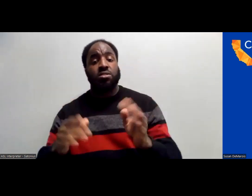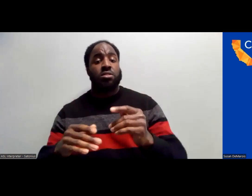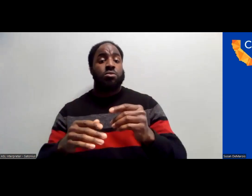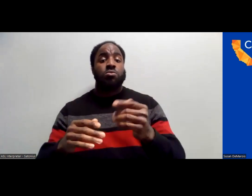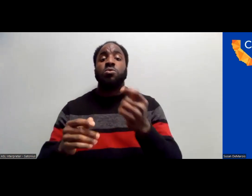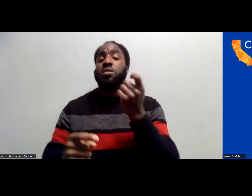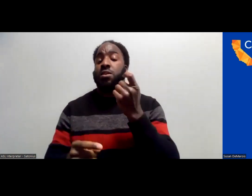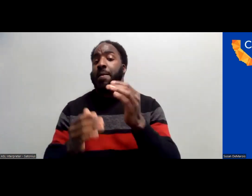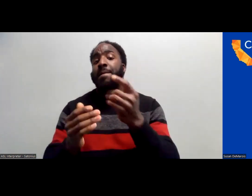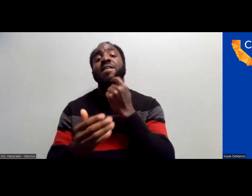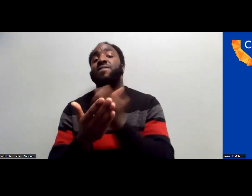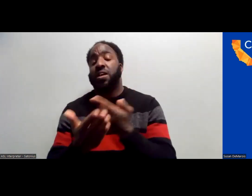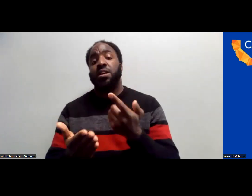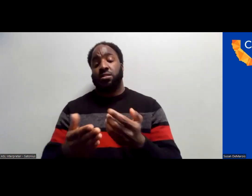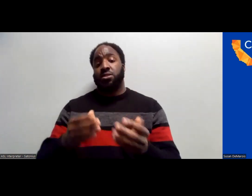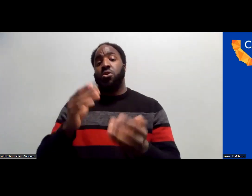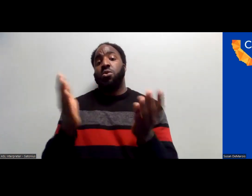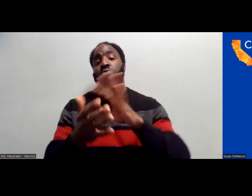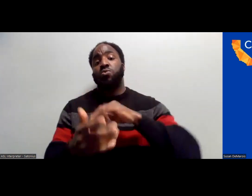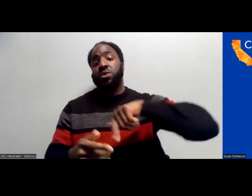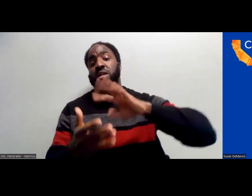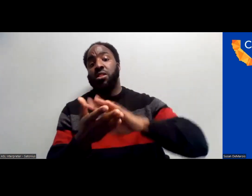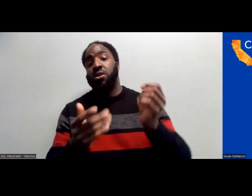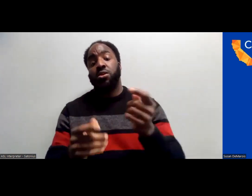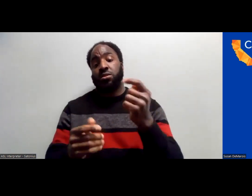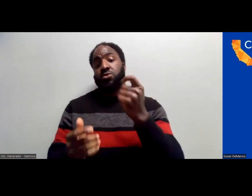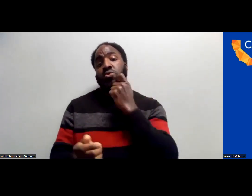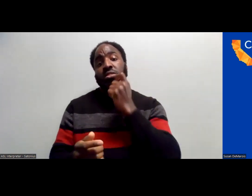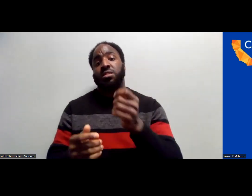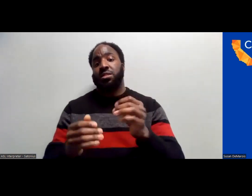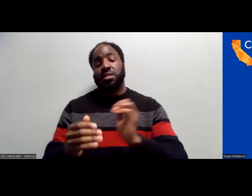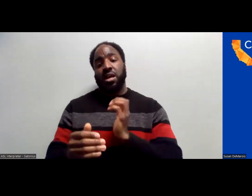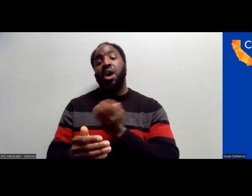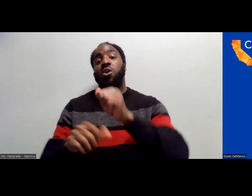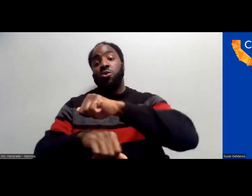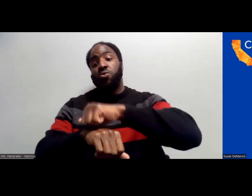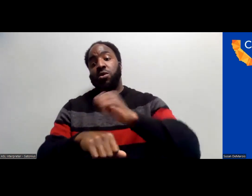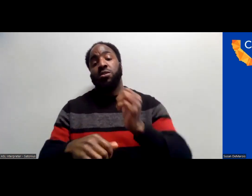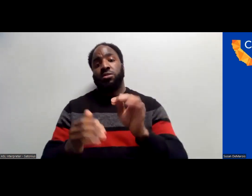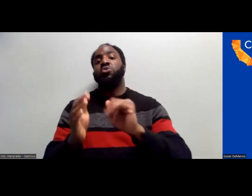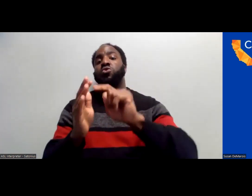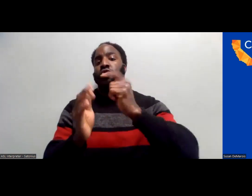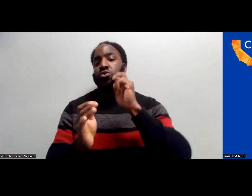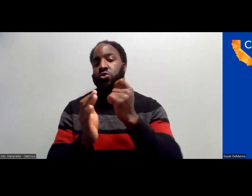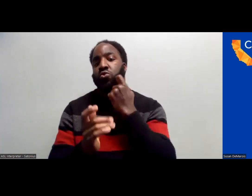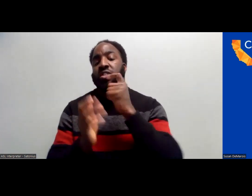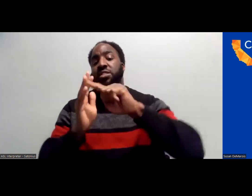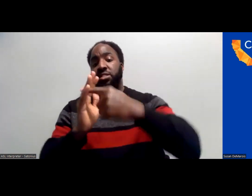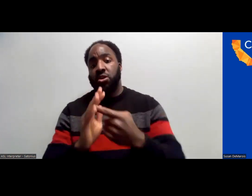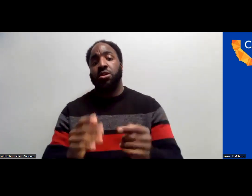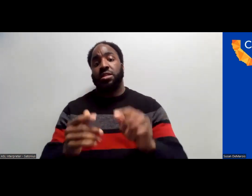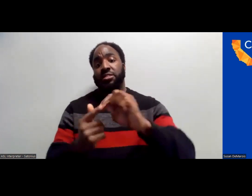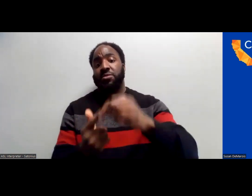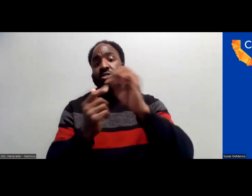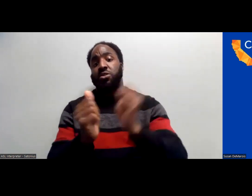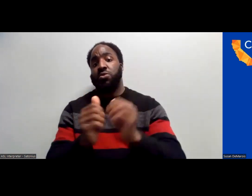learned Saturday and yesterday is in many ways, our work is just beginning, especially when it comes to